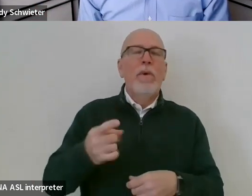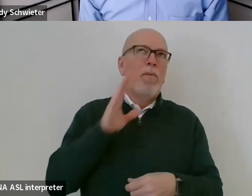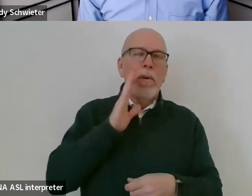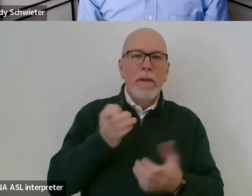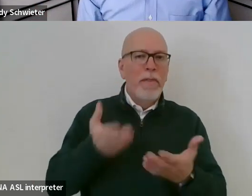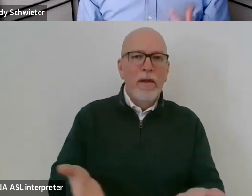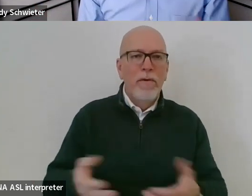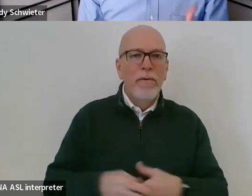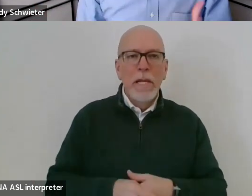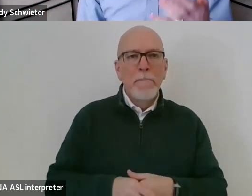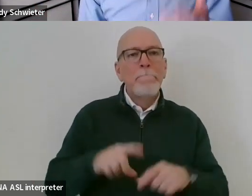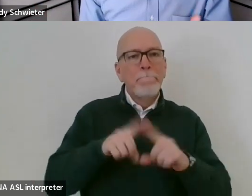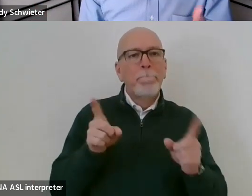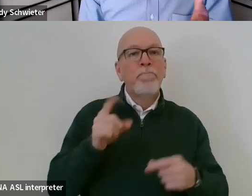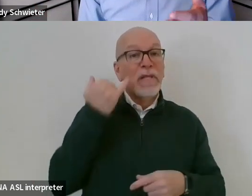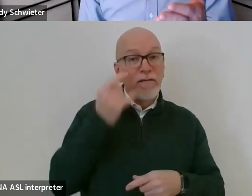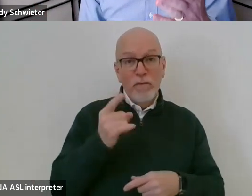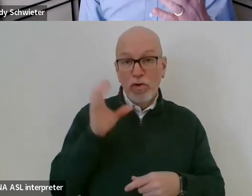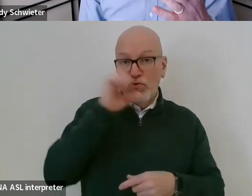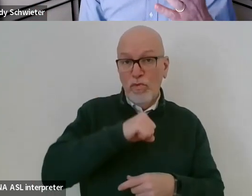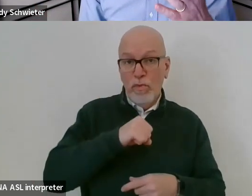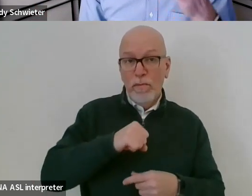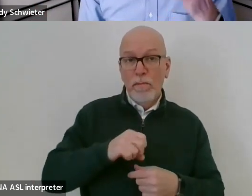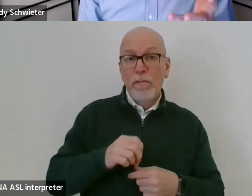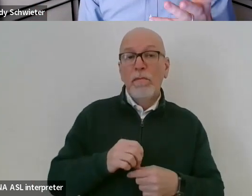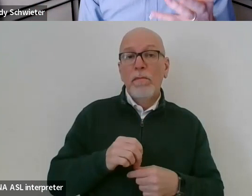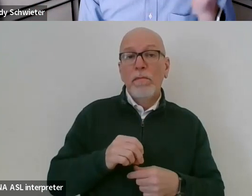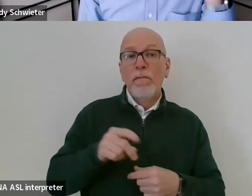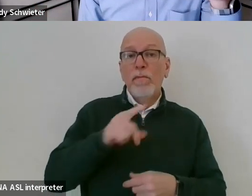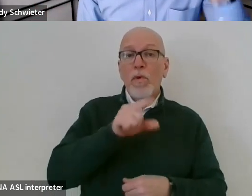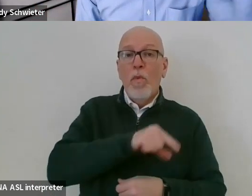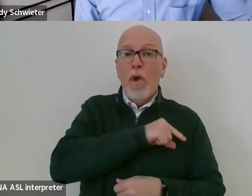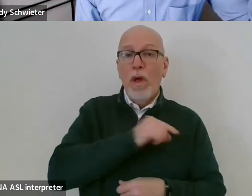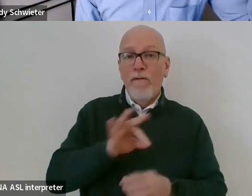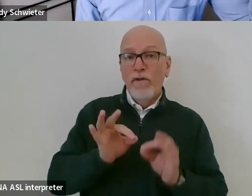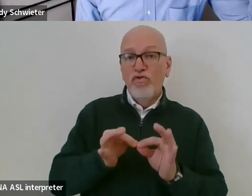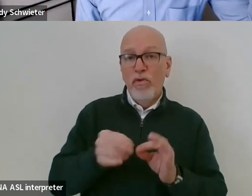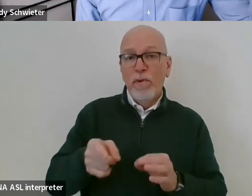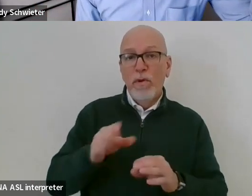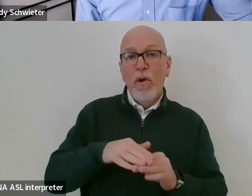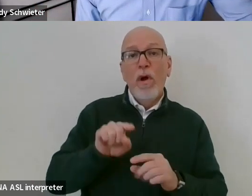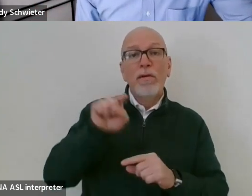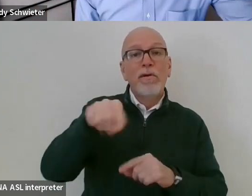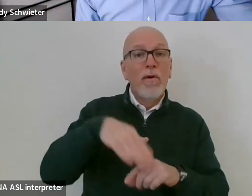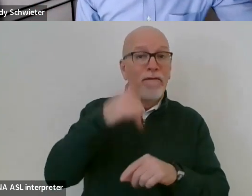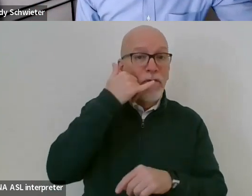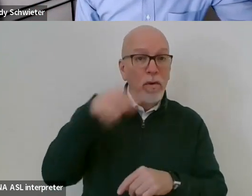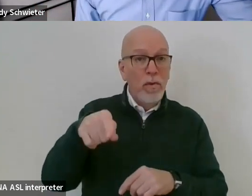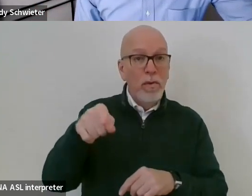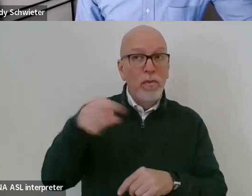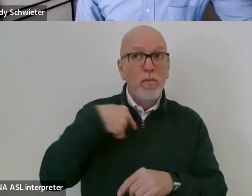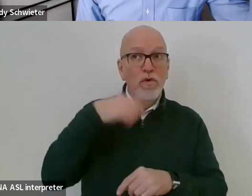there. But even if you assume that the quality of the interpreter on the other end of the phone is the